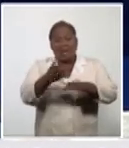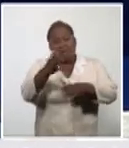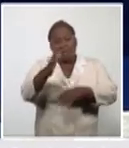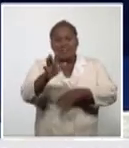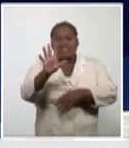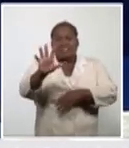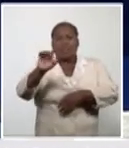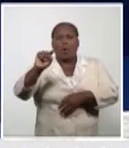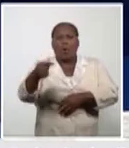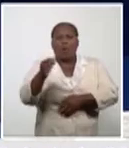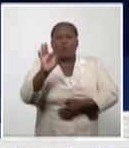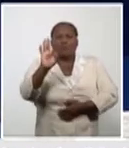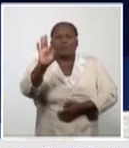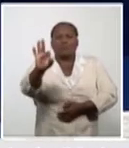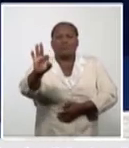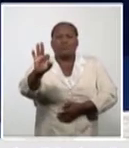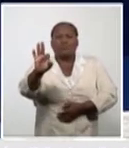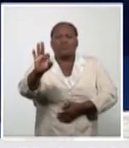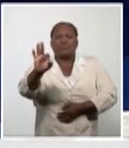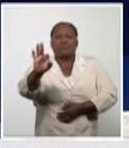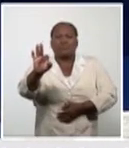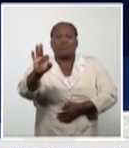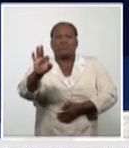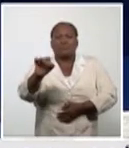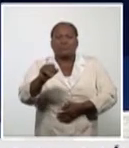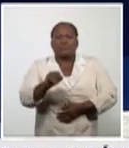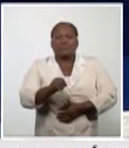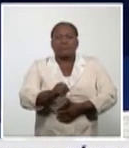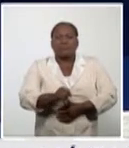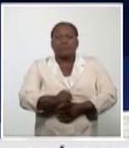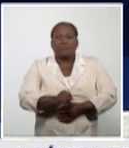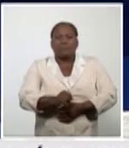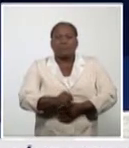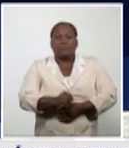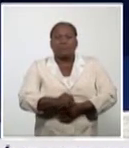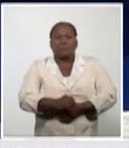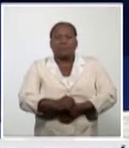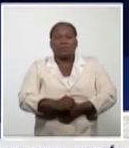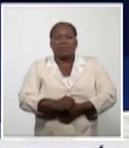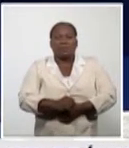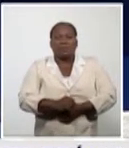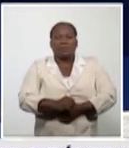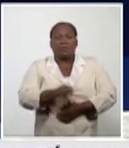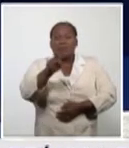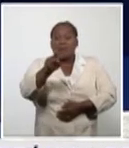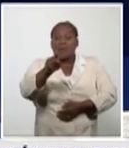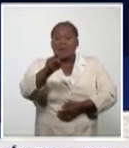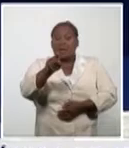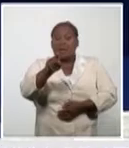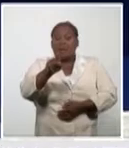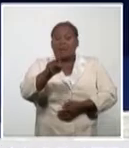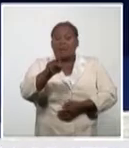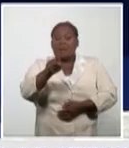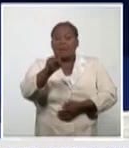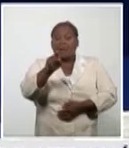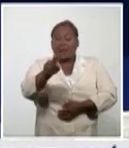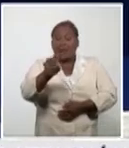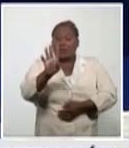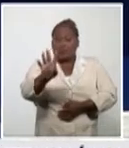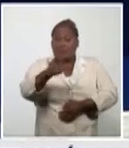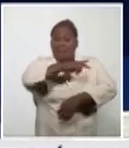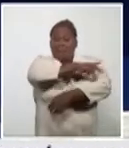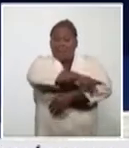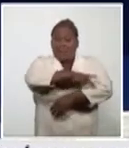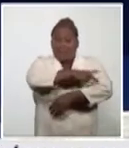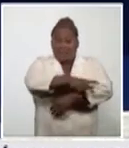of the 35 in the region of the Americas register case fatality rates above the region's average.